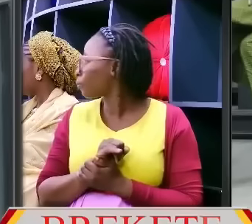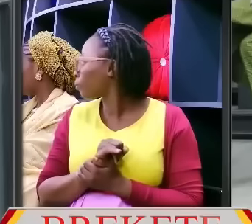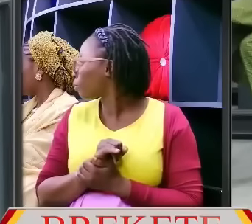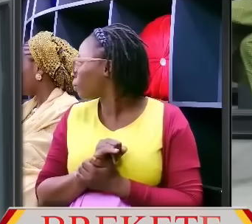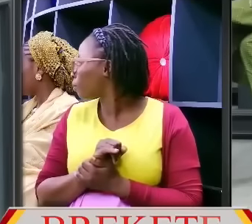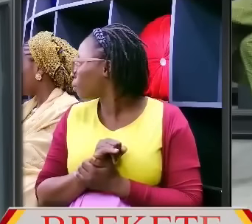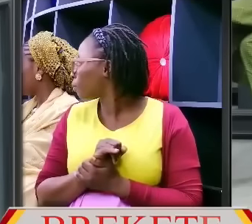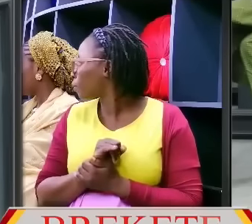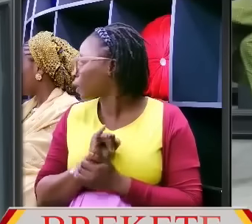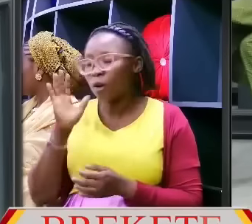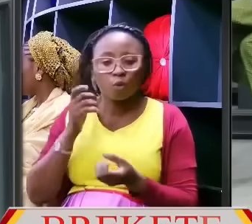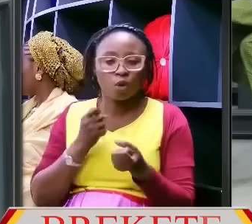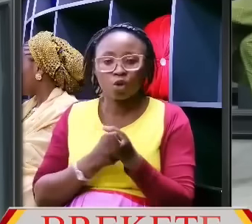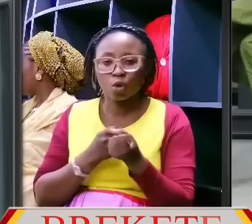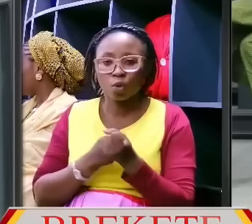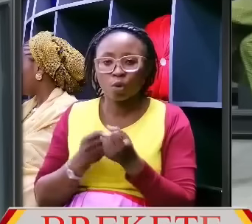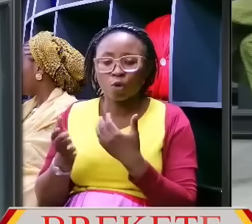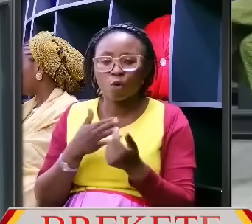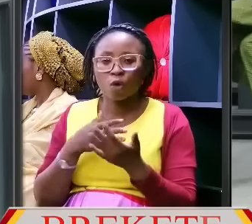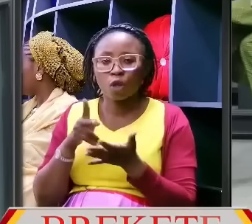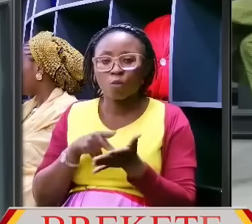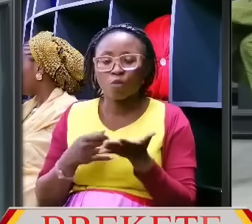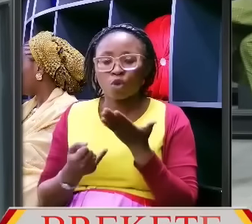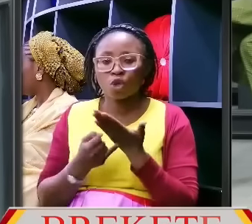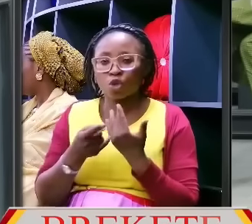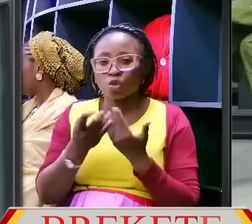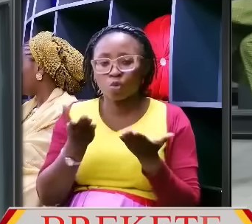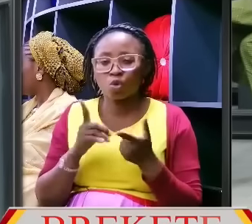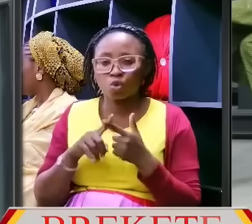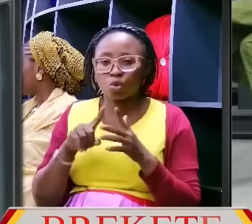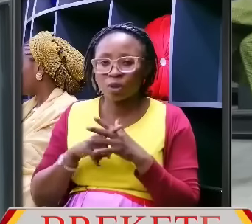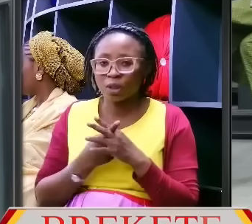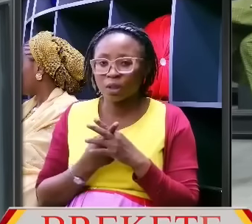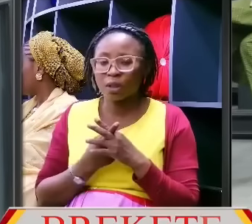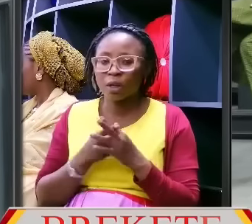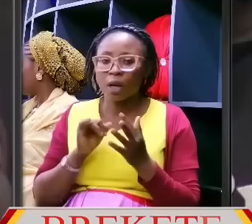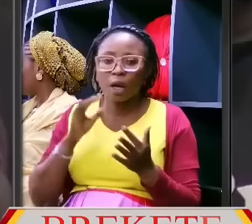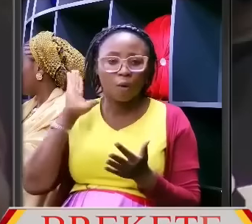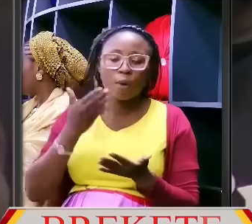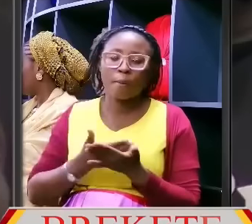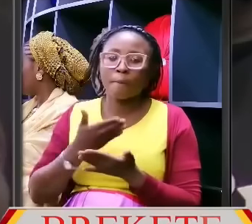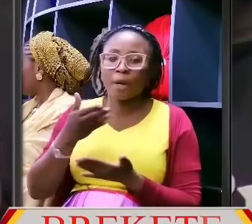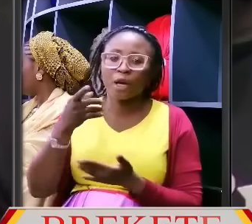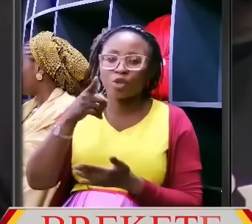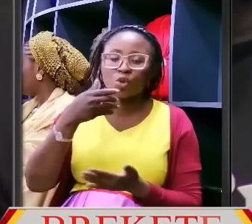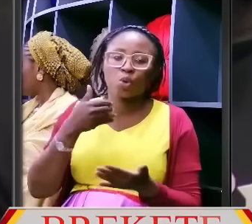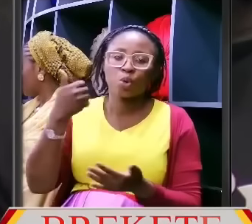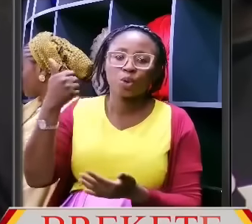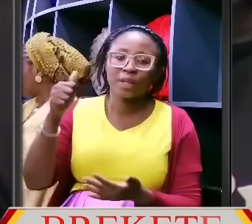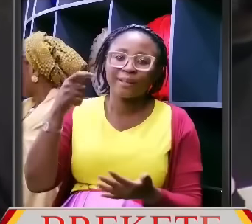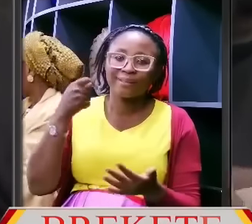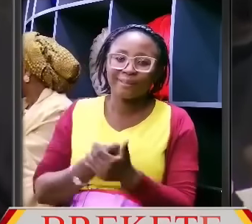but I'm going to support whatever project you want to start. I'm going to buy you 10,000